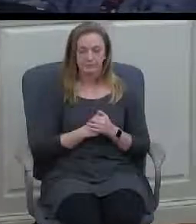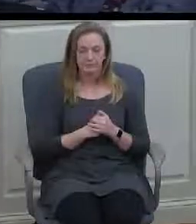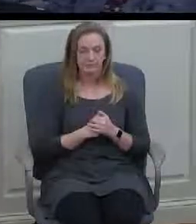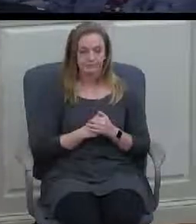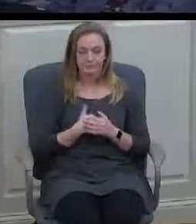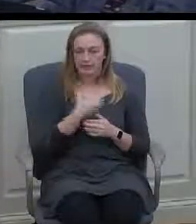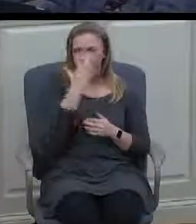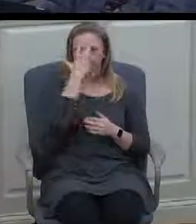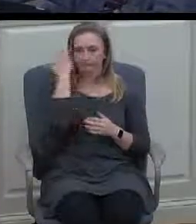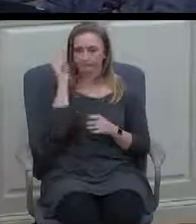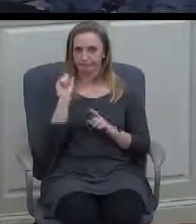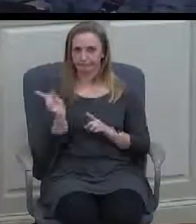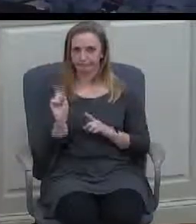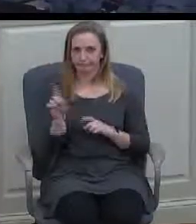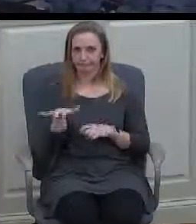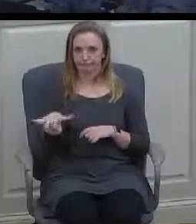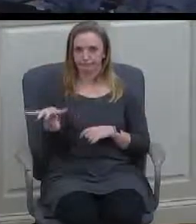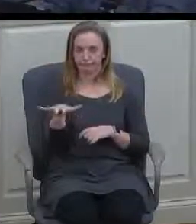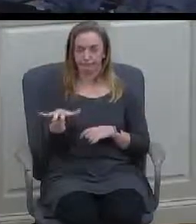Yep.